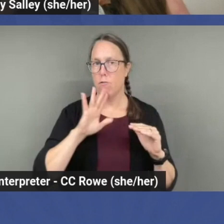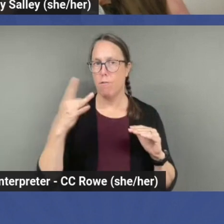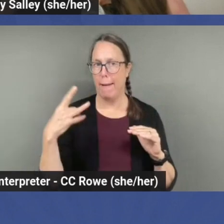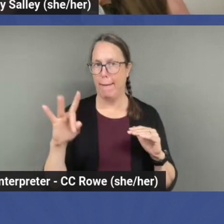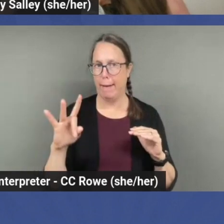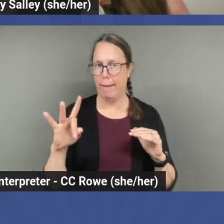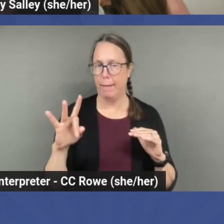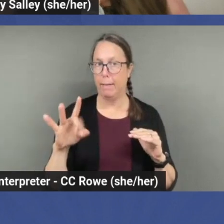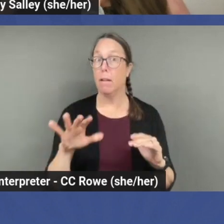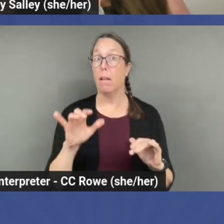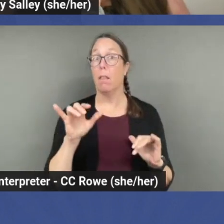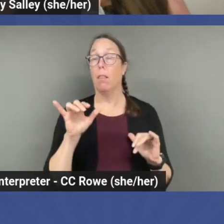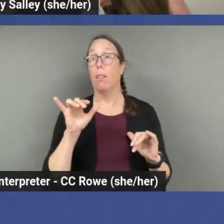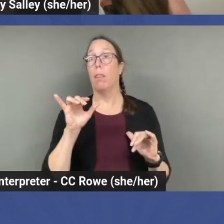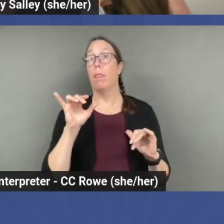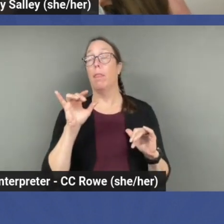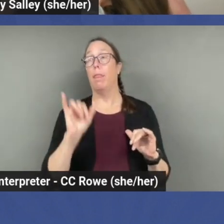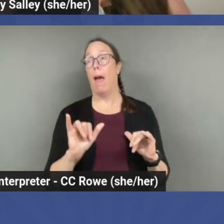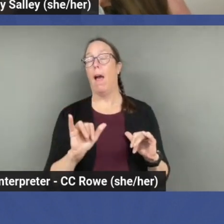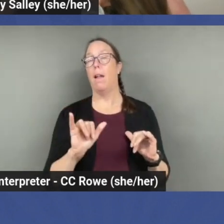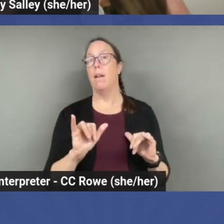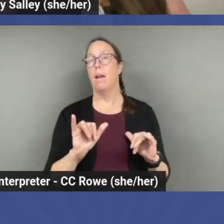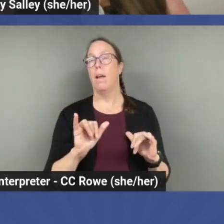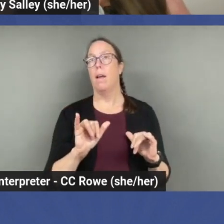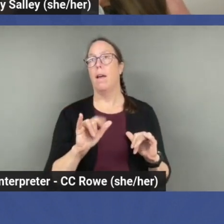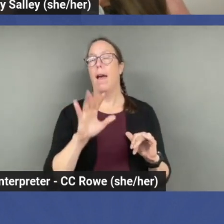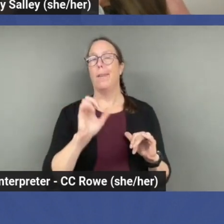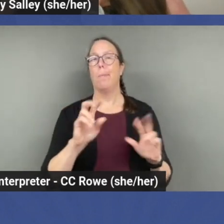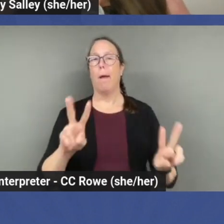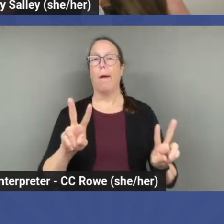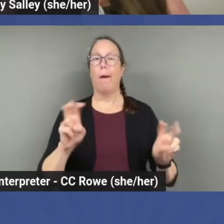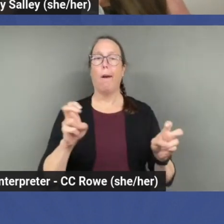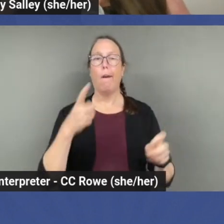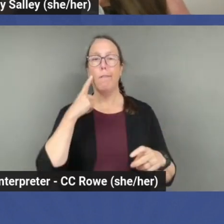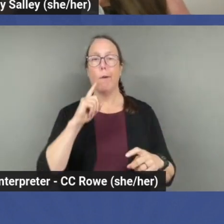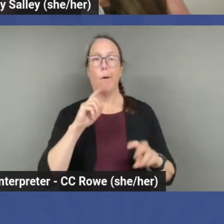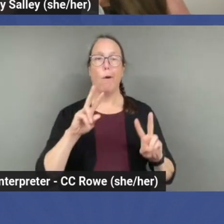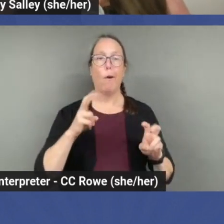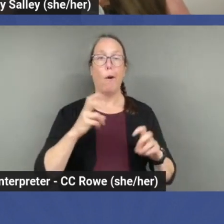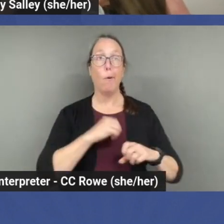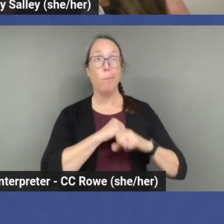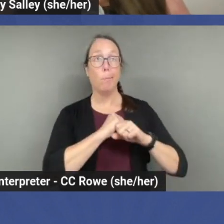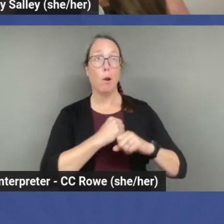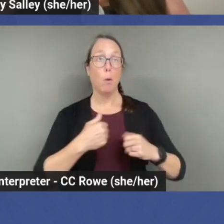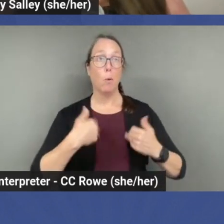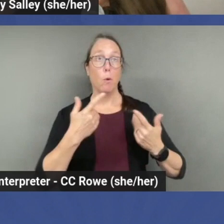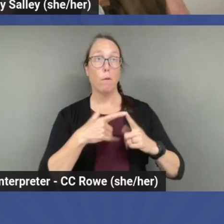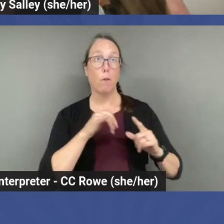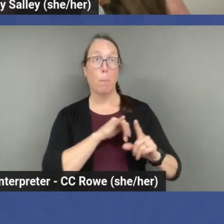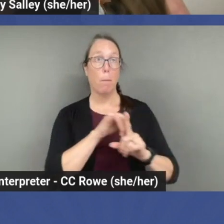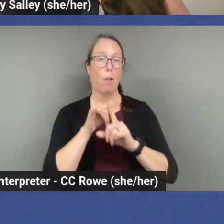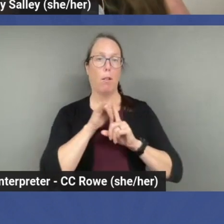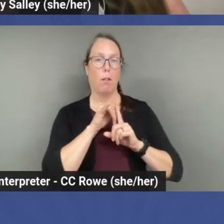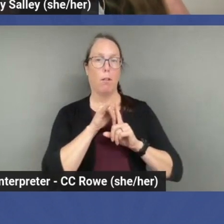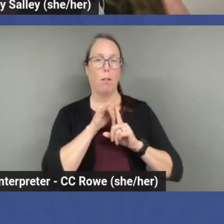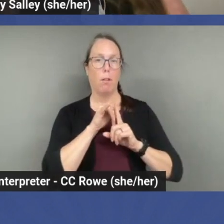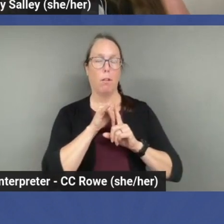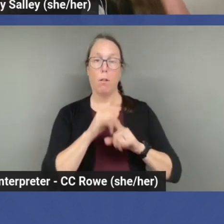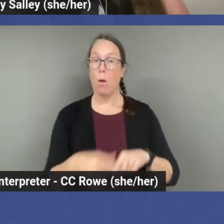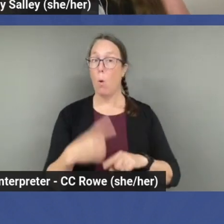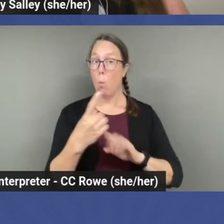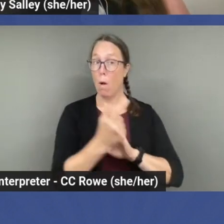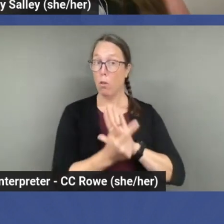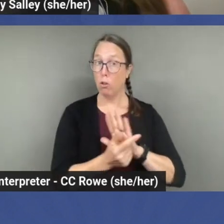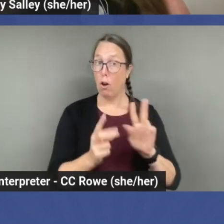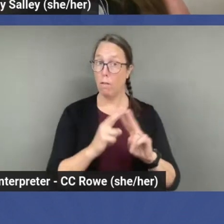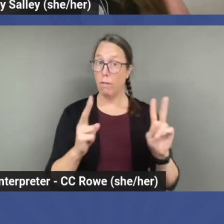been couched in terms of protecting youth from bullying. So one bill was very